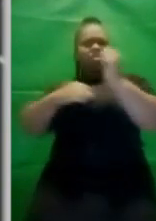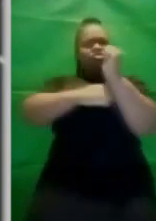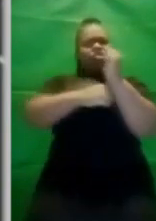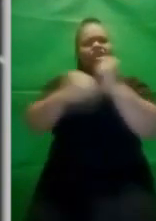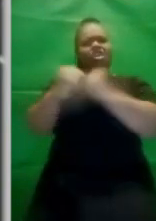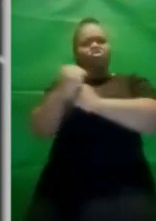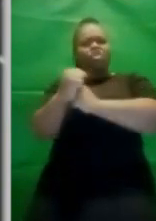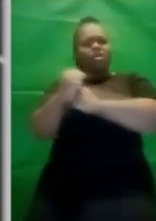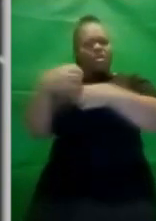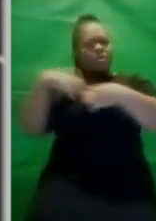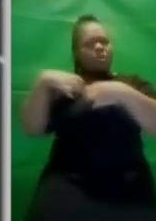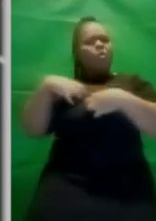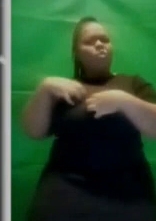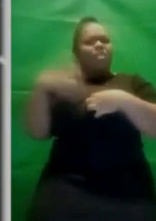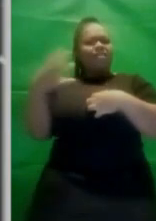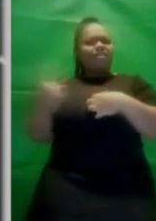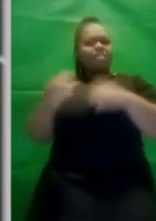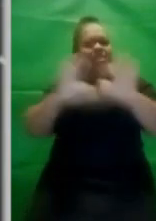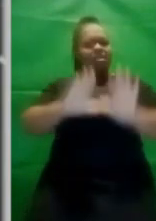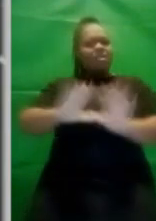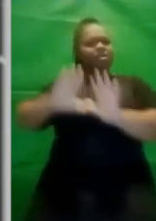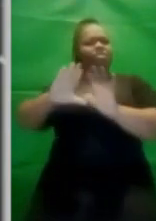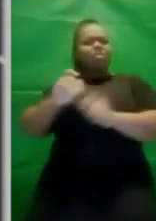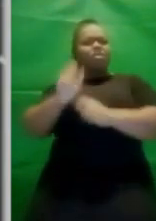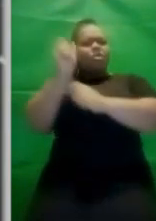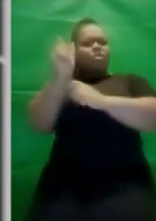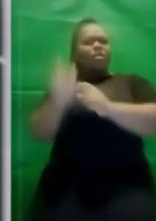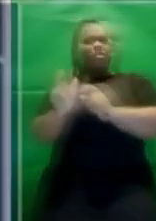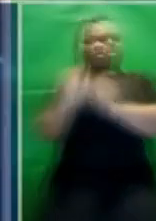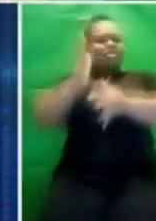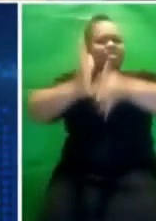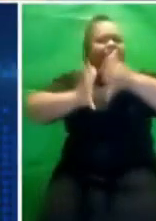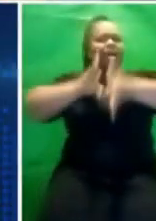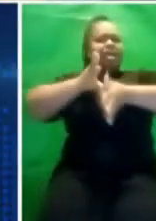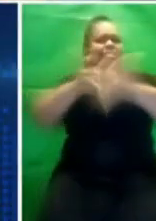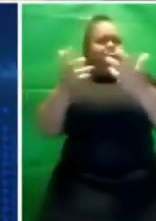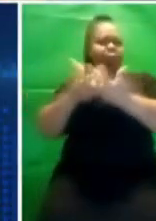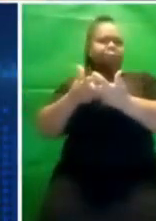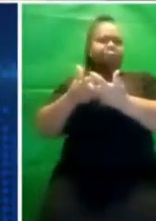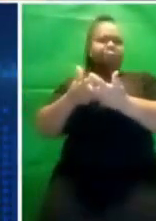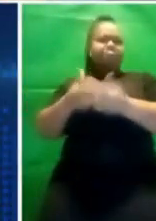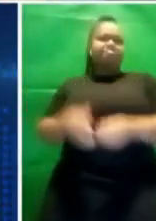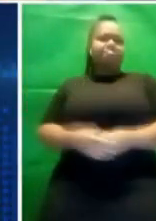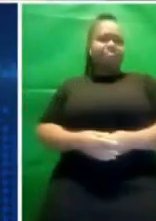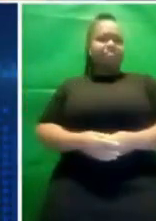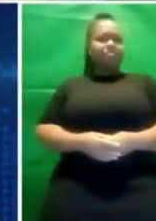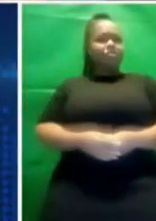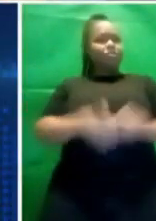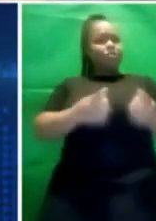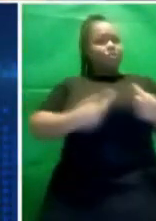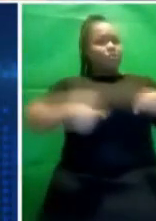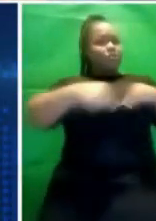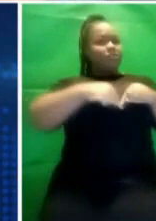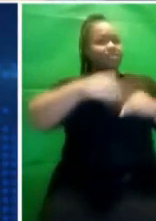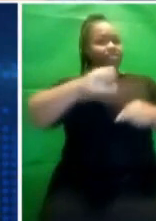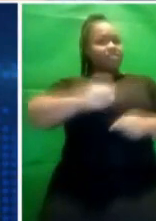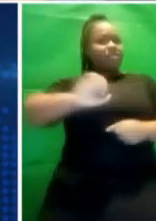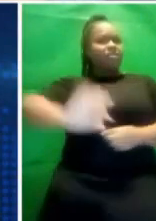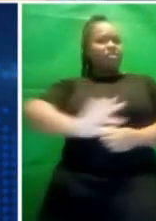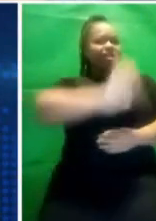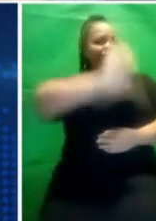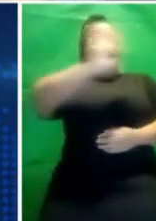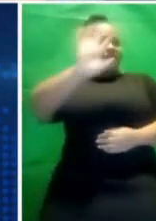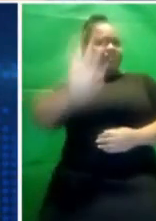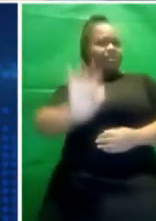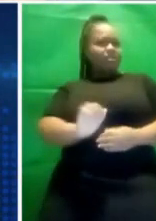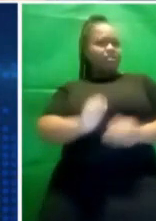the consonants and the vowels comes through. All right, so when we say South Africa Sign Language, it literally is a South African